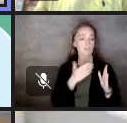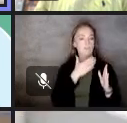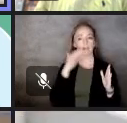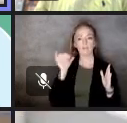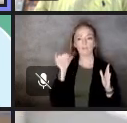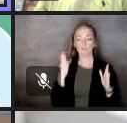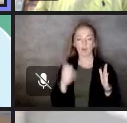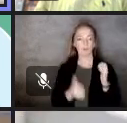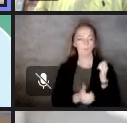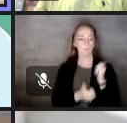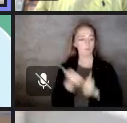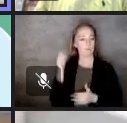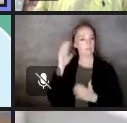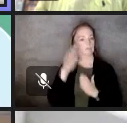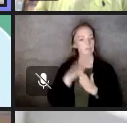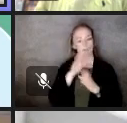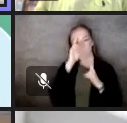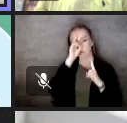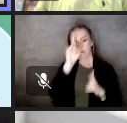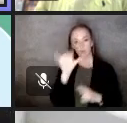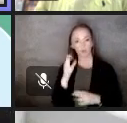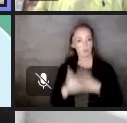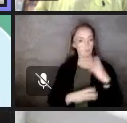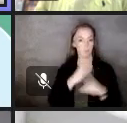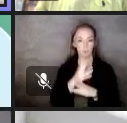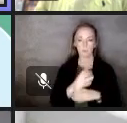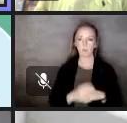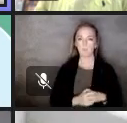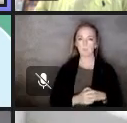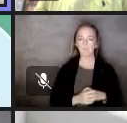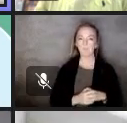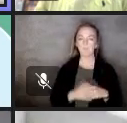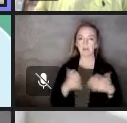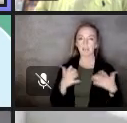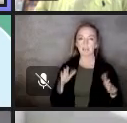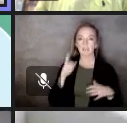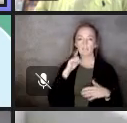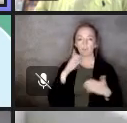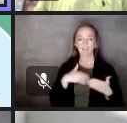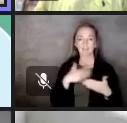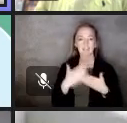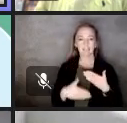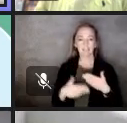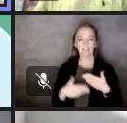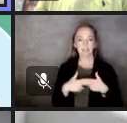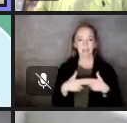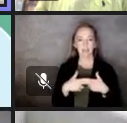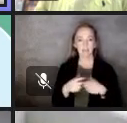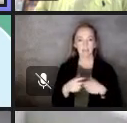in the world. And then for the next slide,